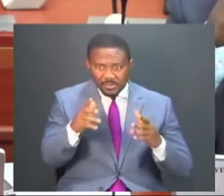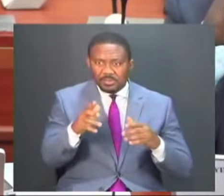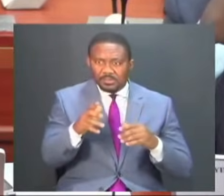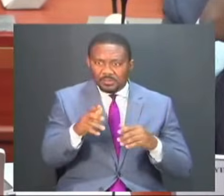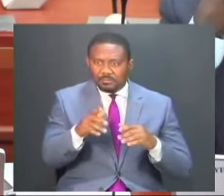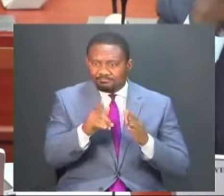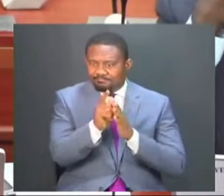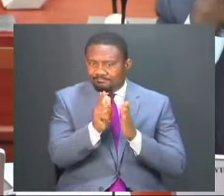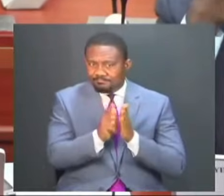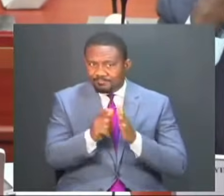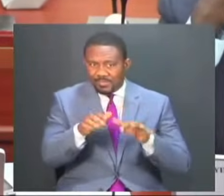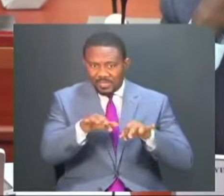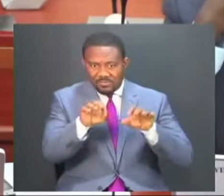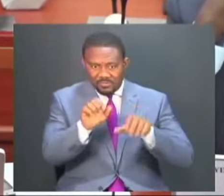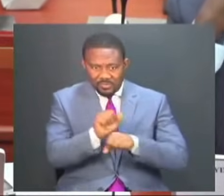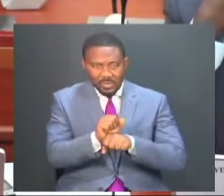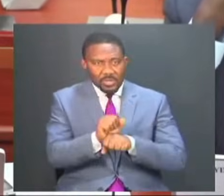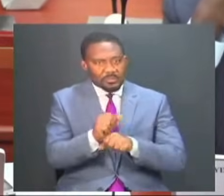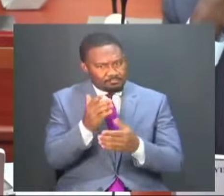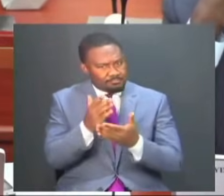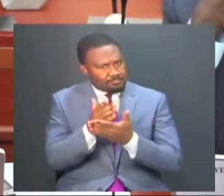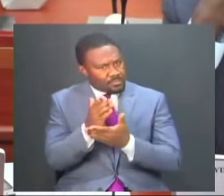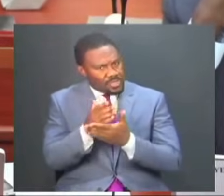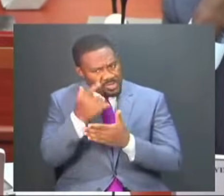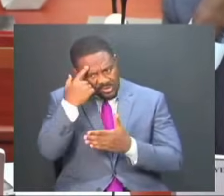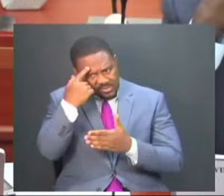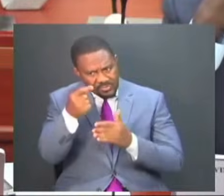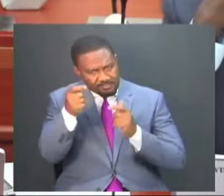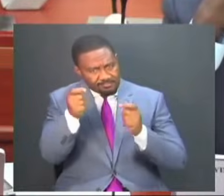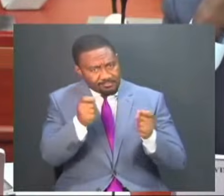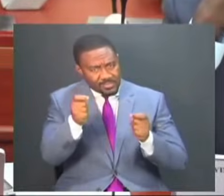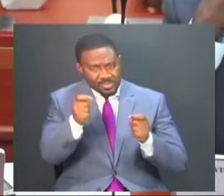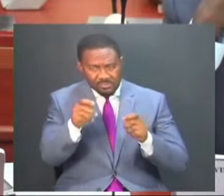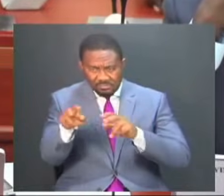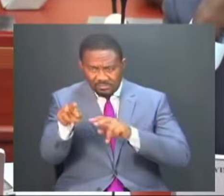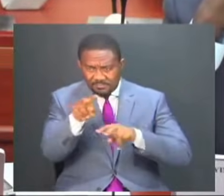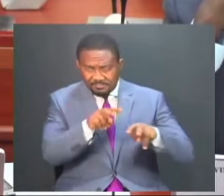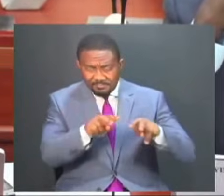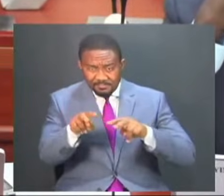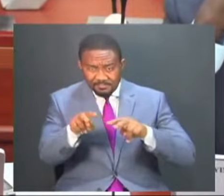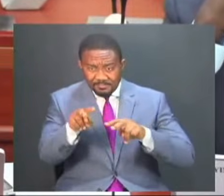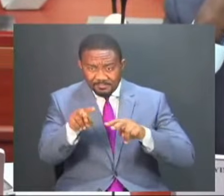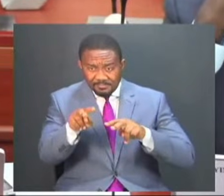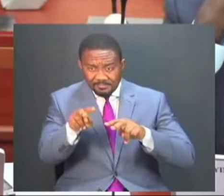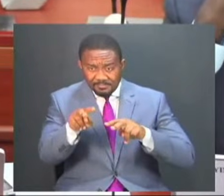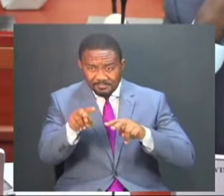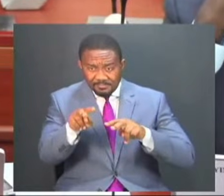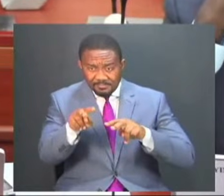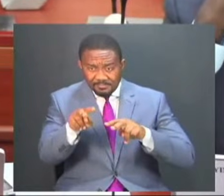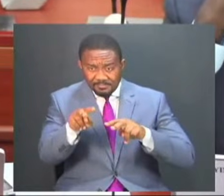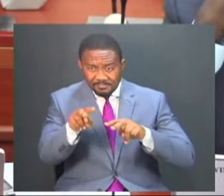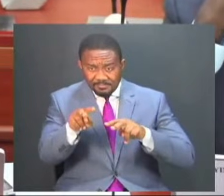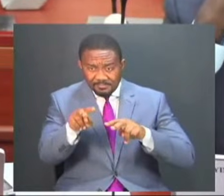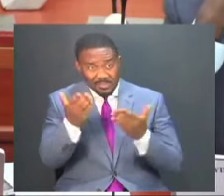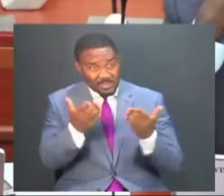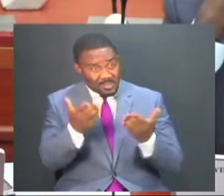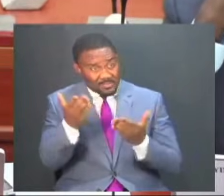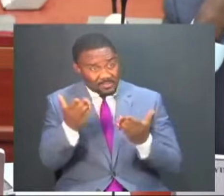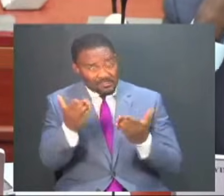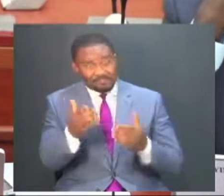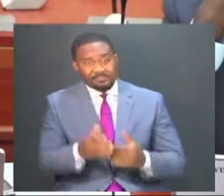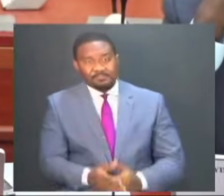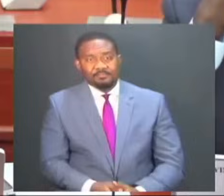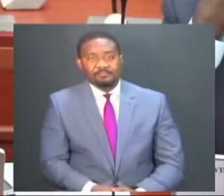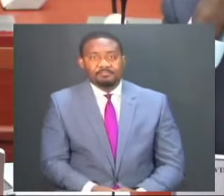framework is necessary for the effective regulation and supervision of virtual asset service providers in the country. Mr.